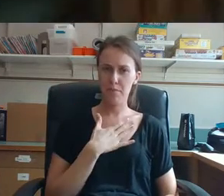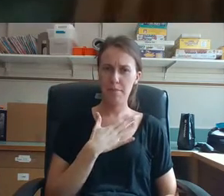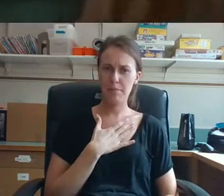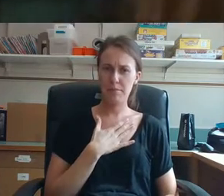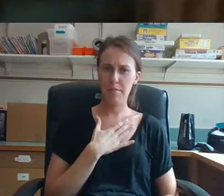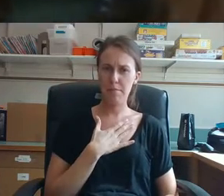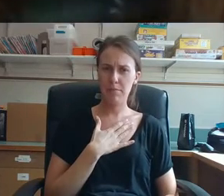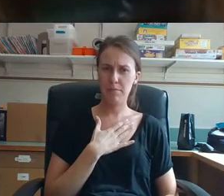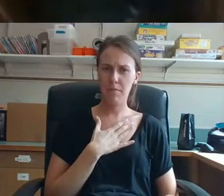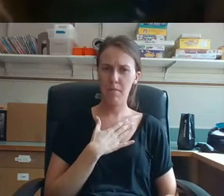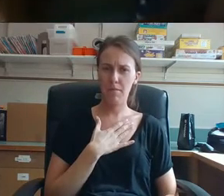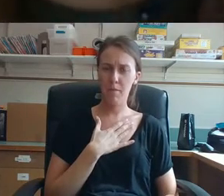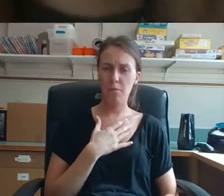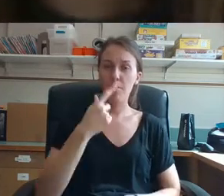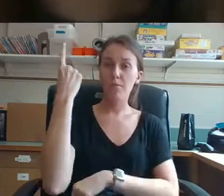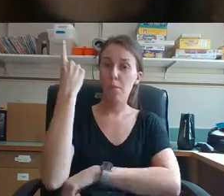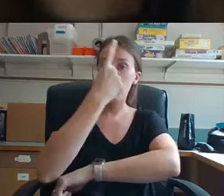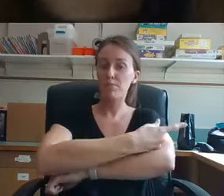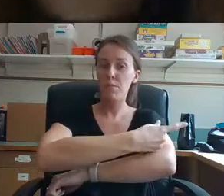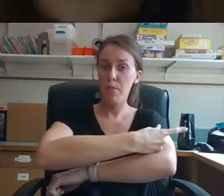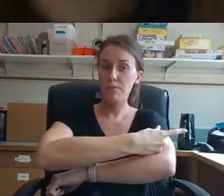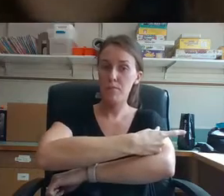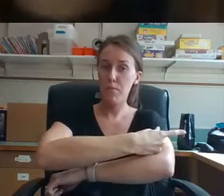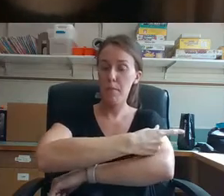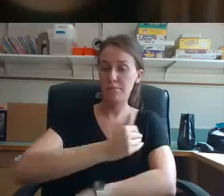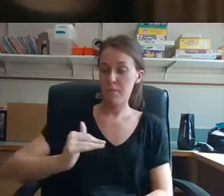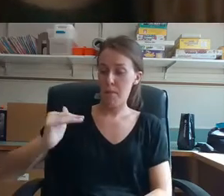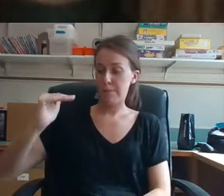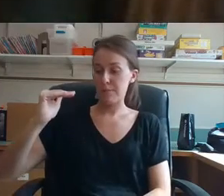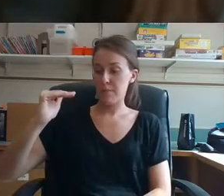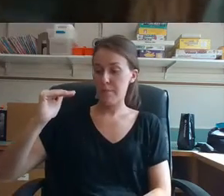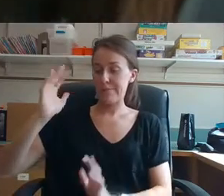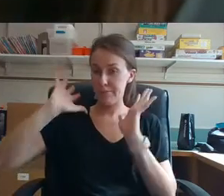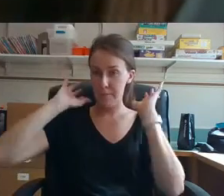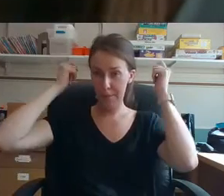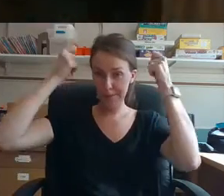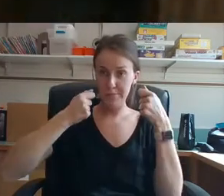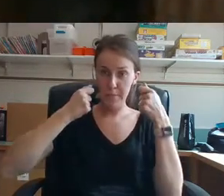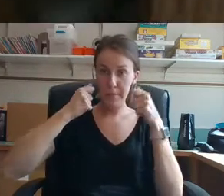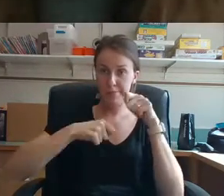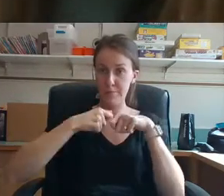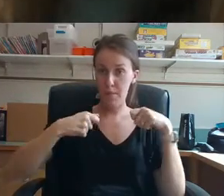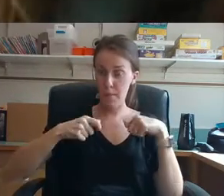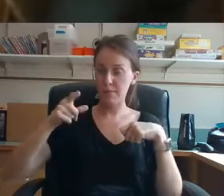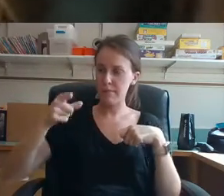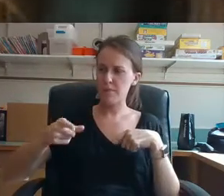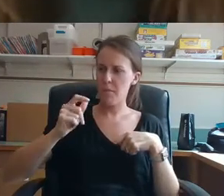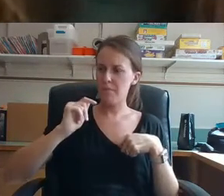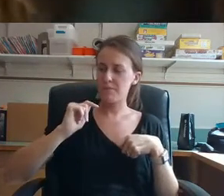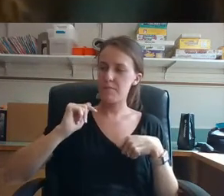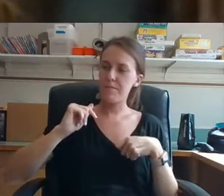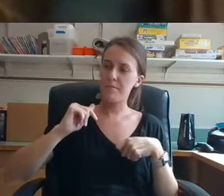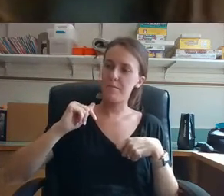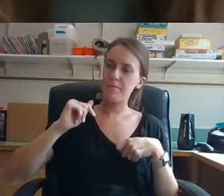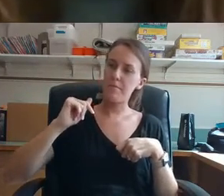nickname. One day, Little Red Riding Hood was bored and looking for something to do. You could sweep